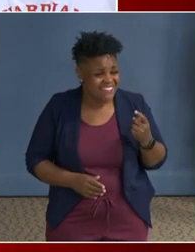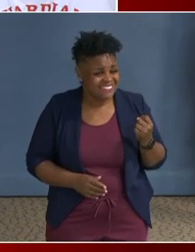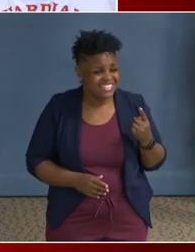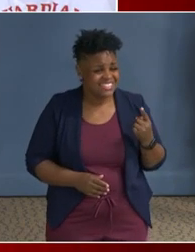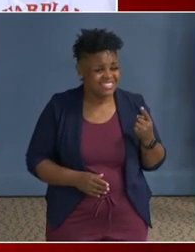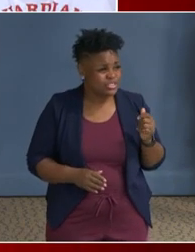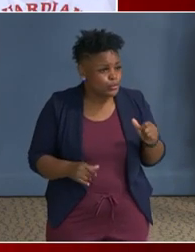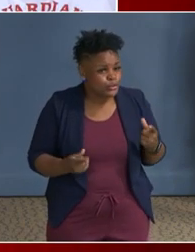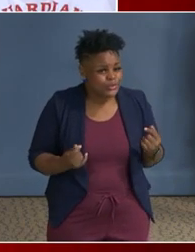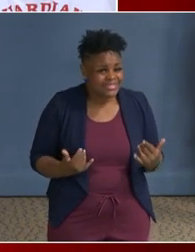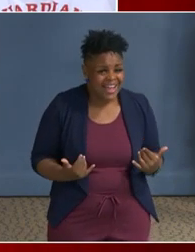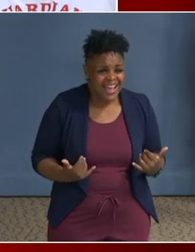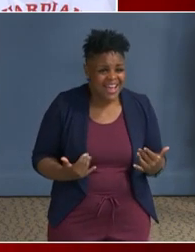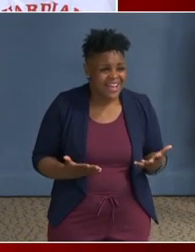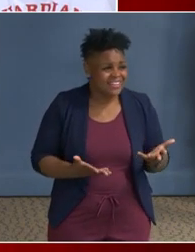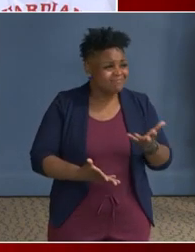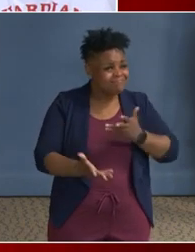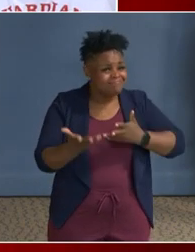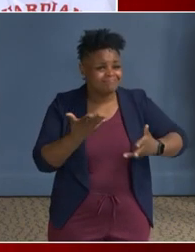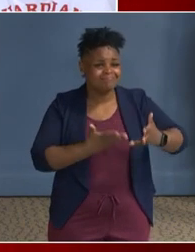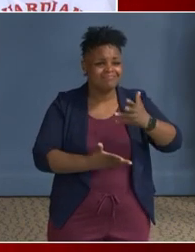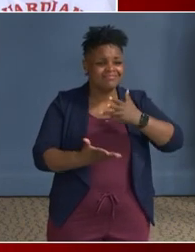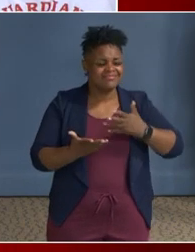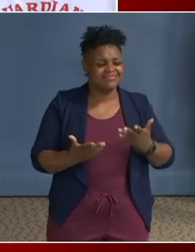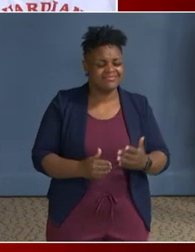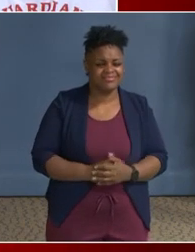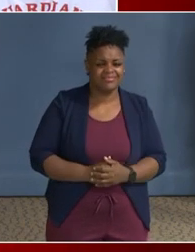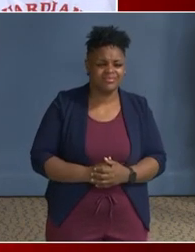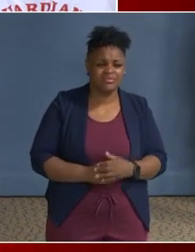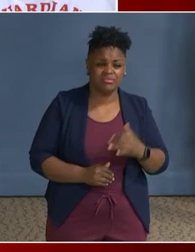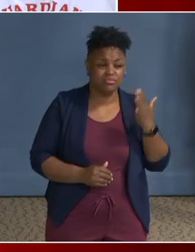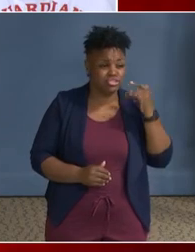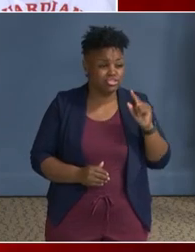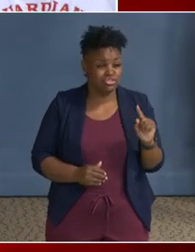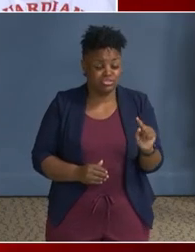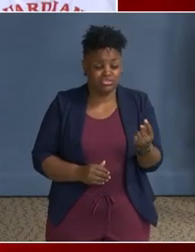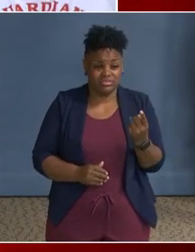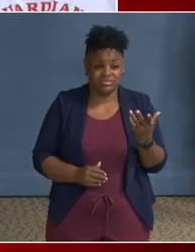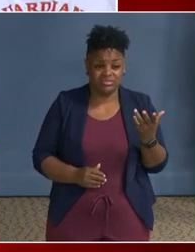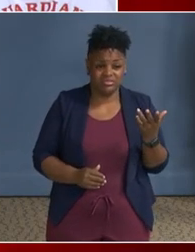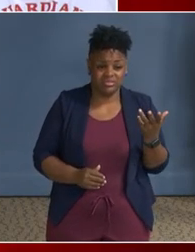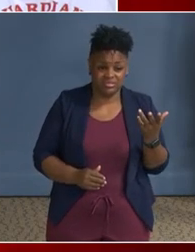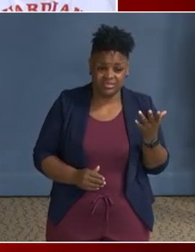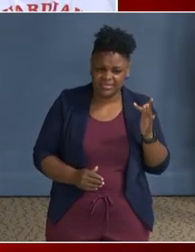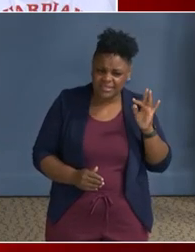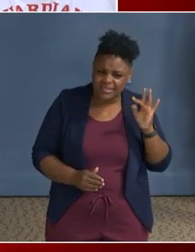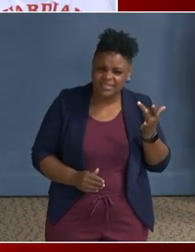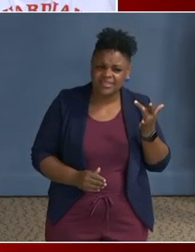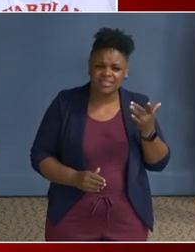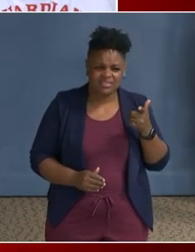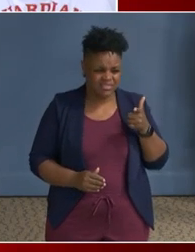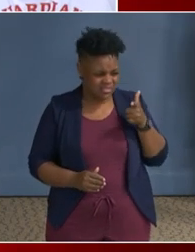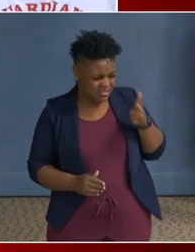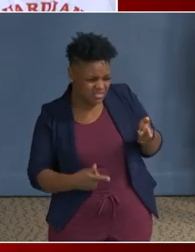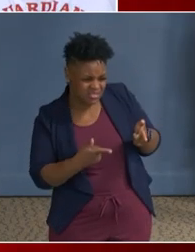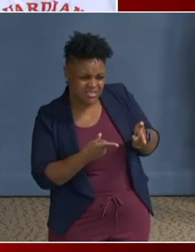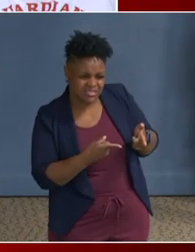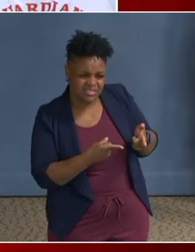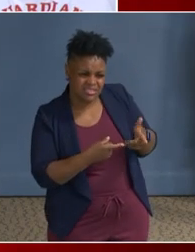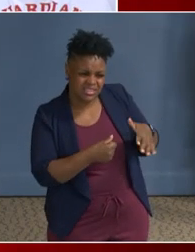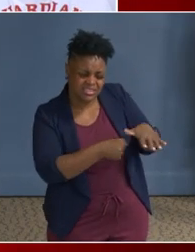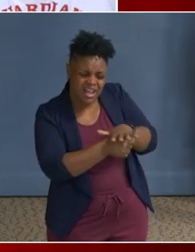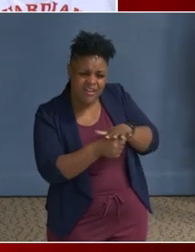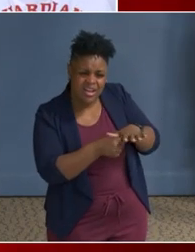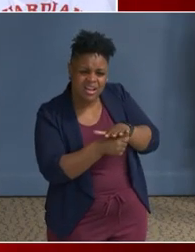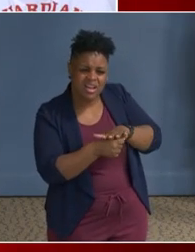doing. And because somebody senselessly shot up his neighborhood, he's